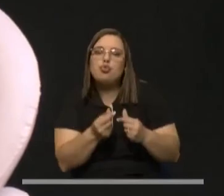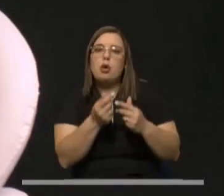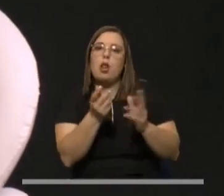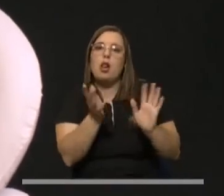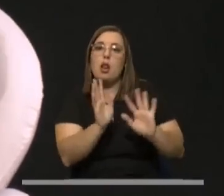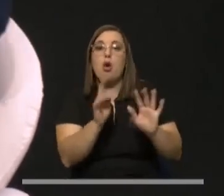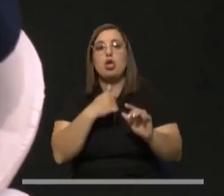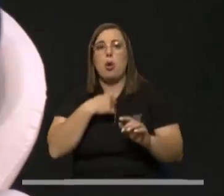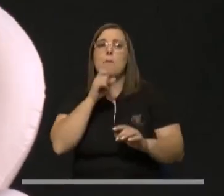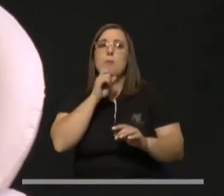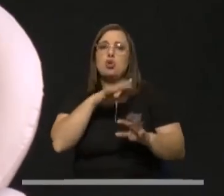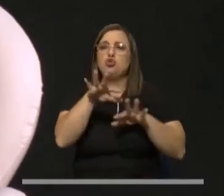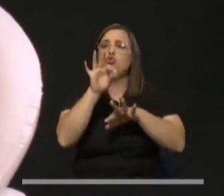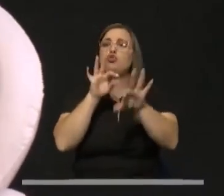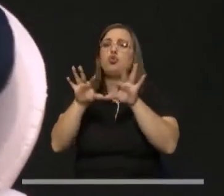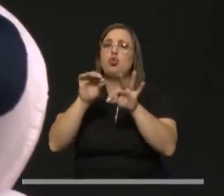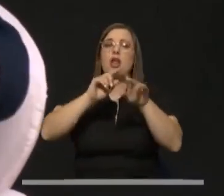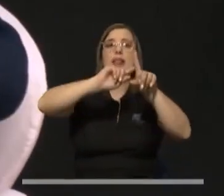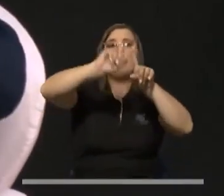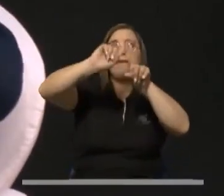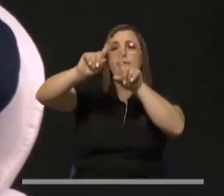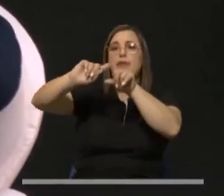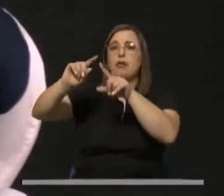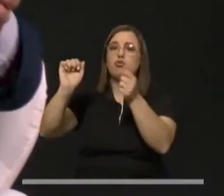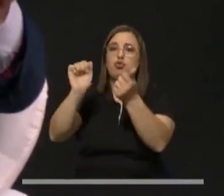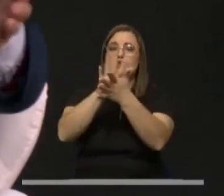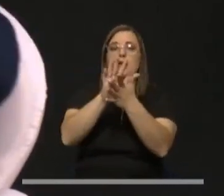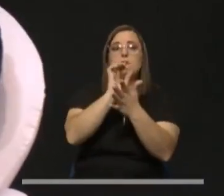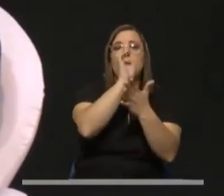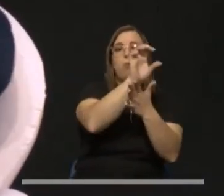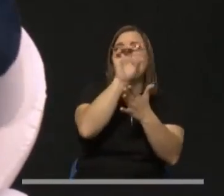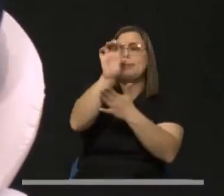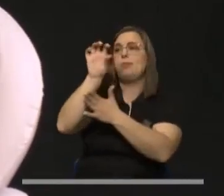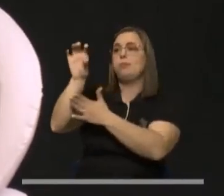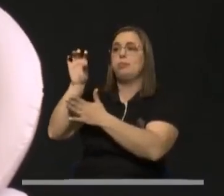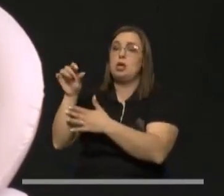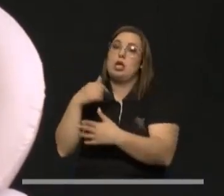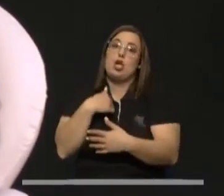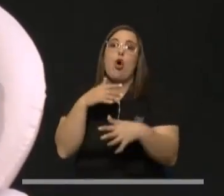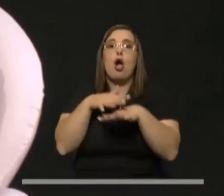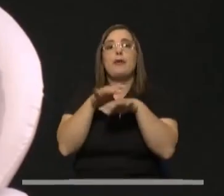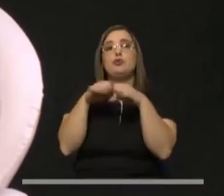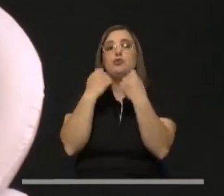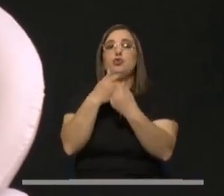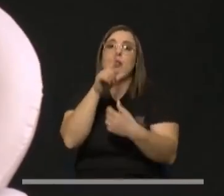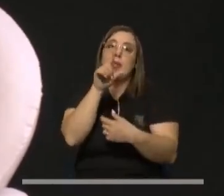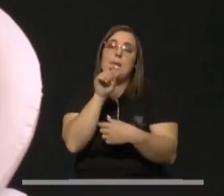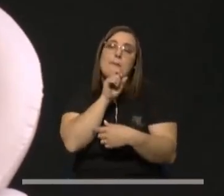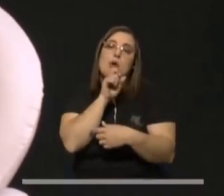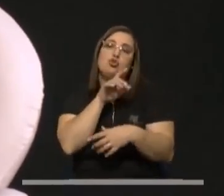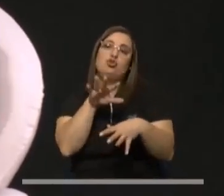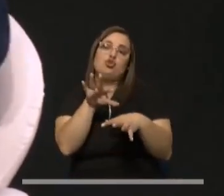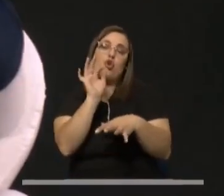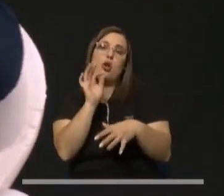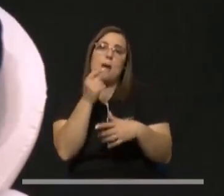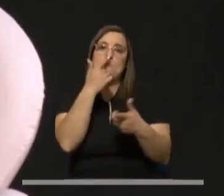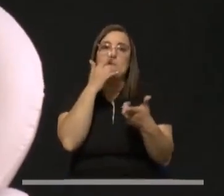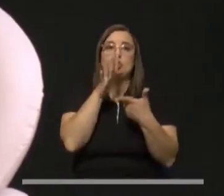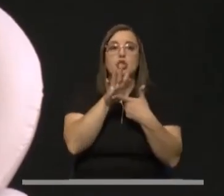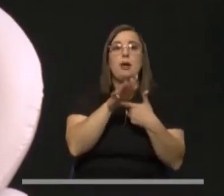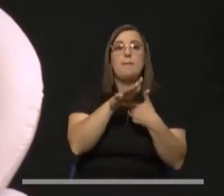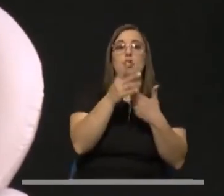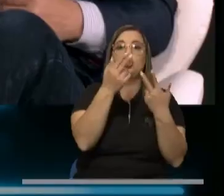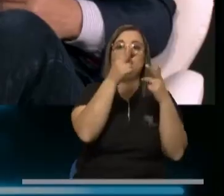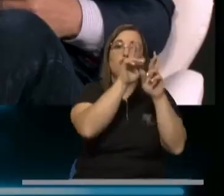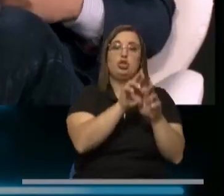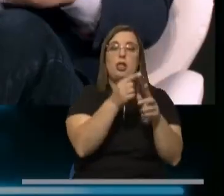incarcerated in one single algorithm. And the same way I can use different newspapers, I should be able to choose for Twitter or